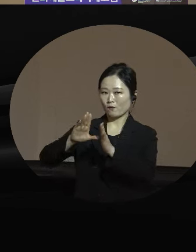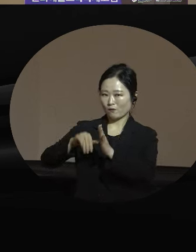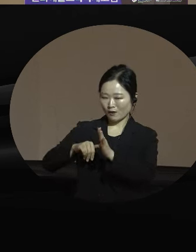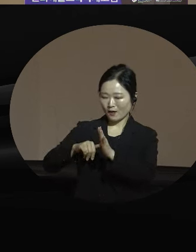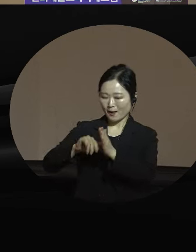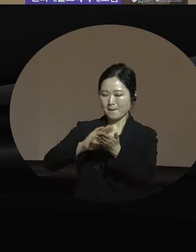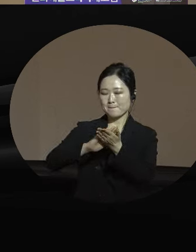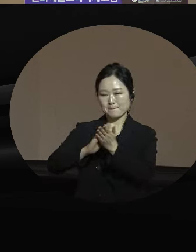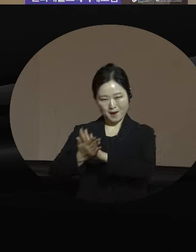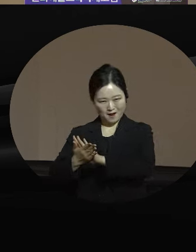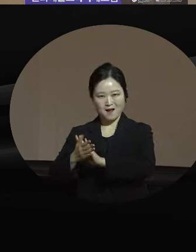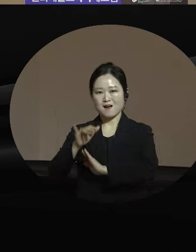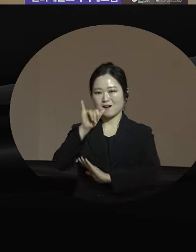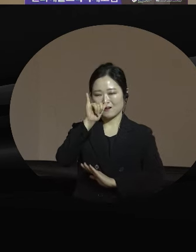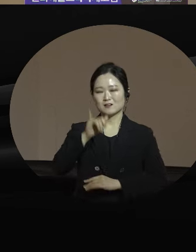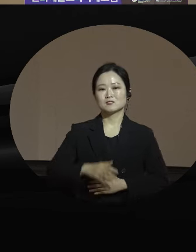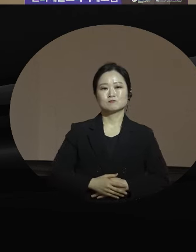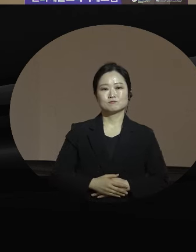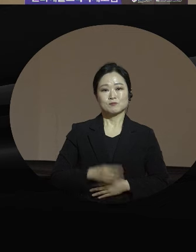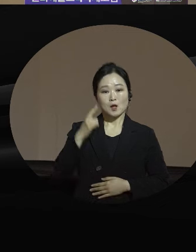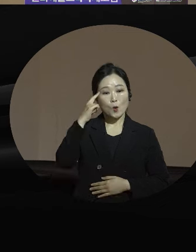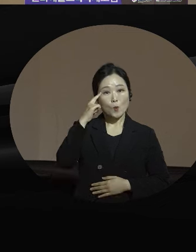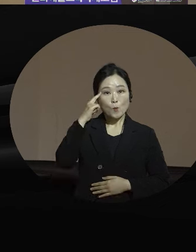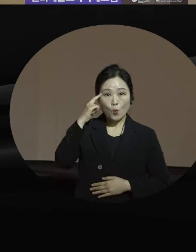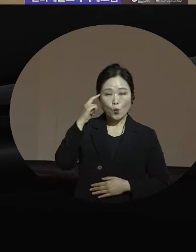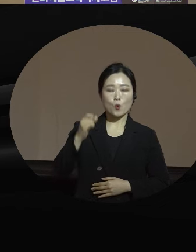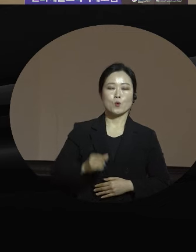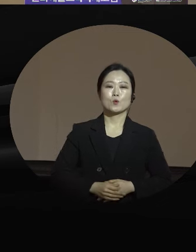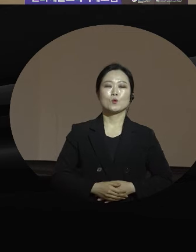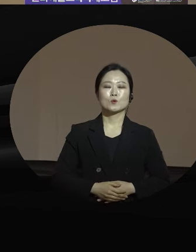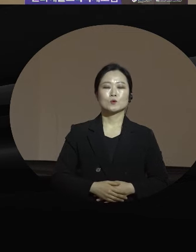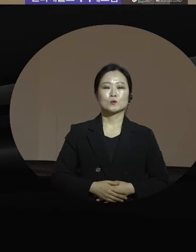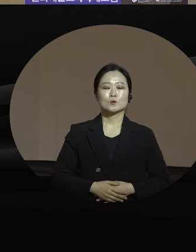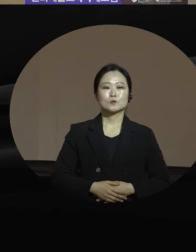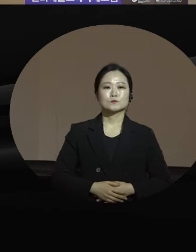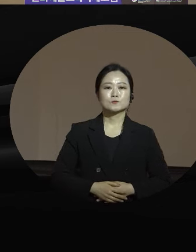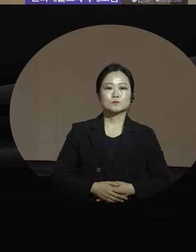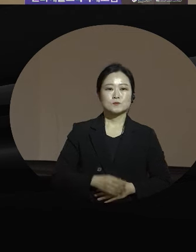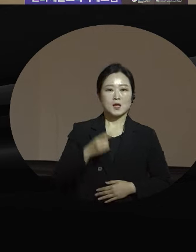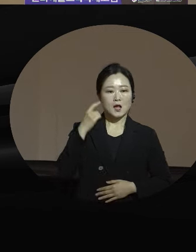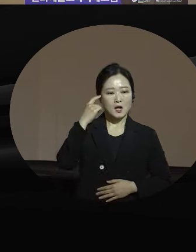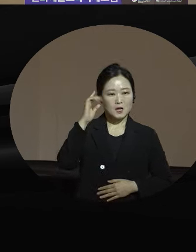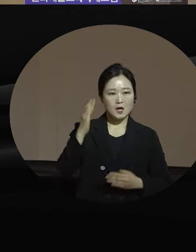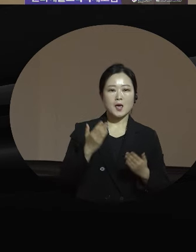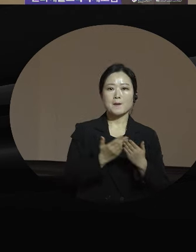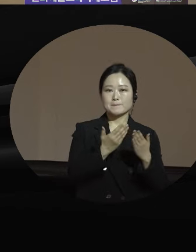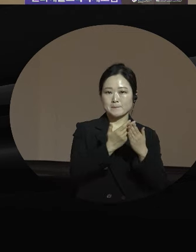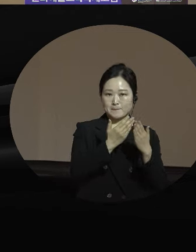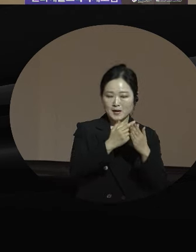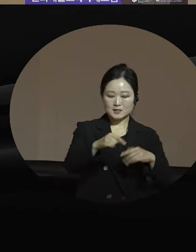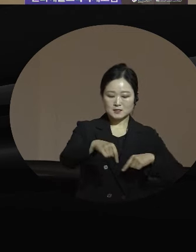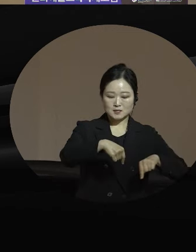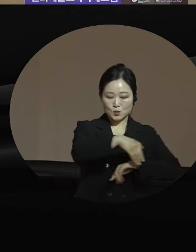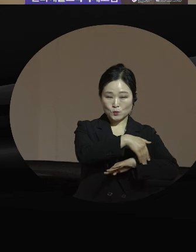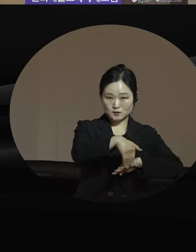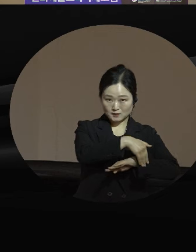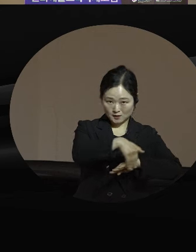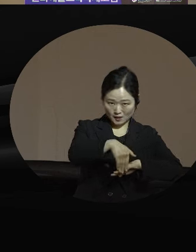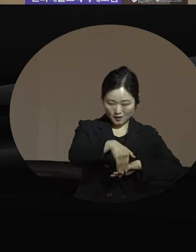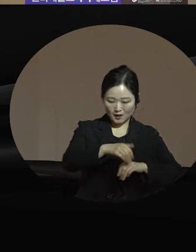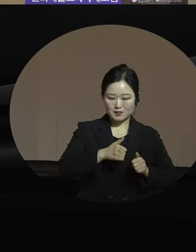laws and the government action plan, in the work scope of Ministry for Culture, the following